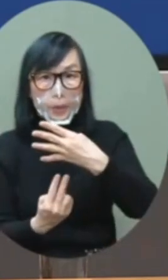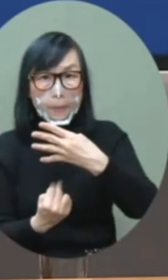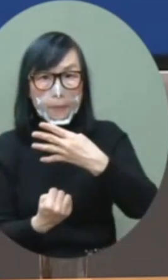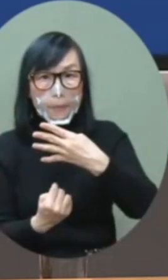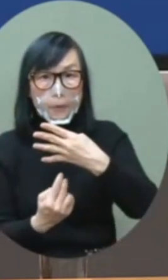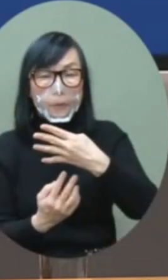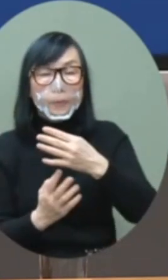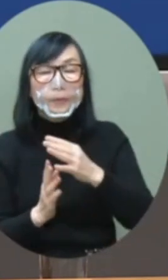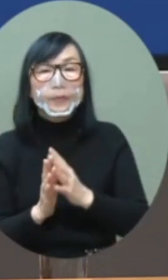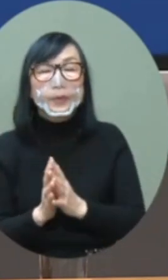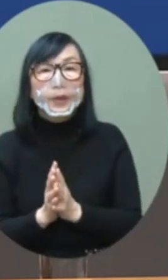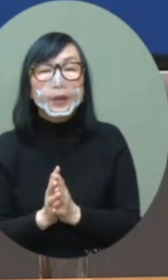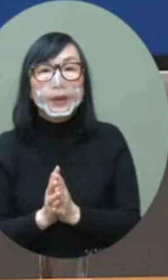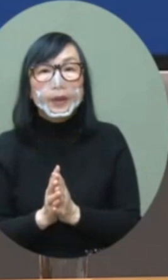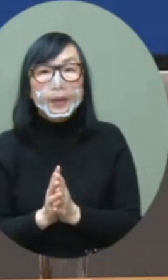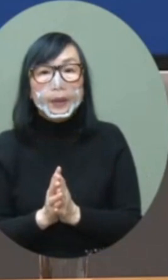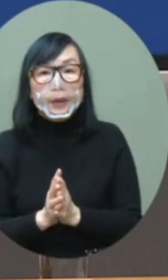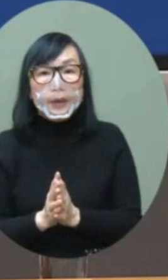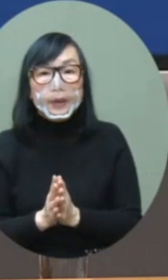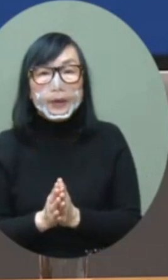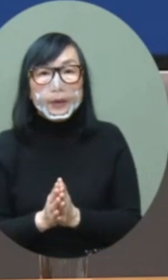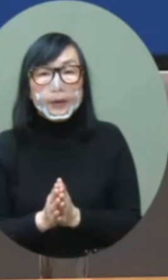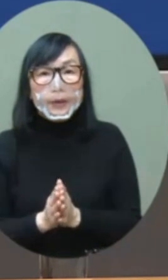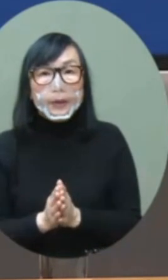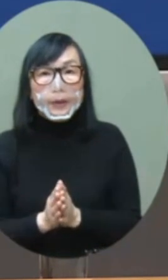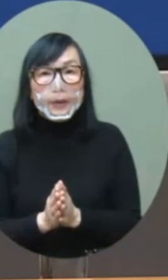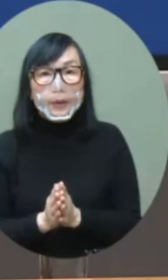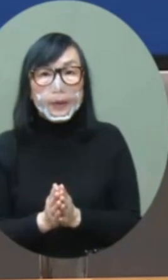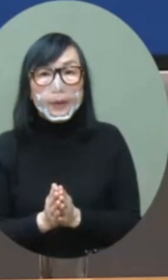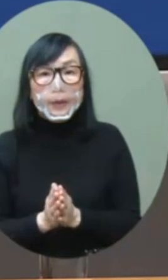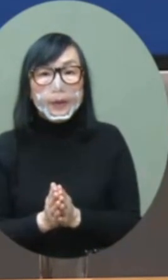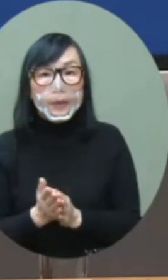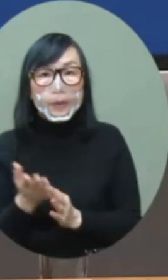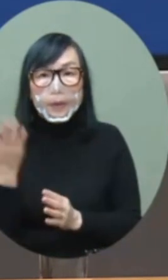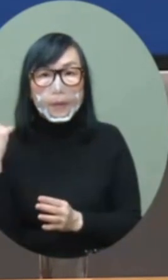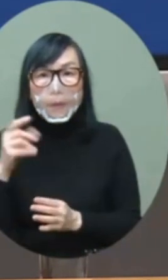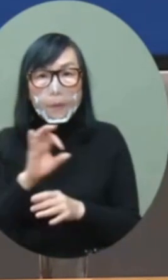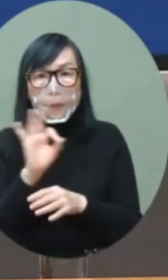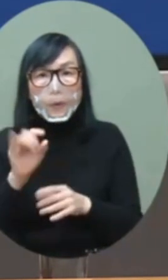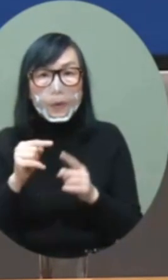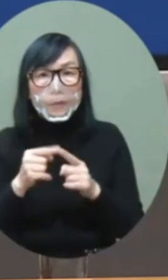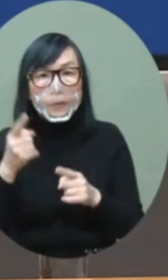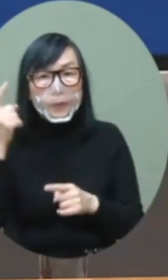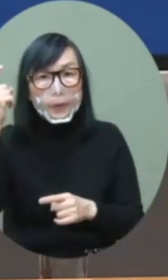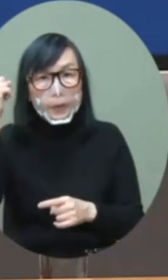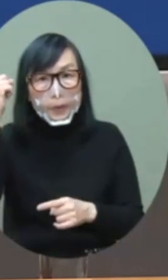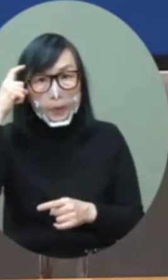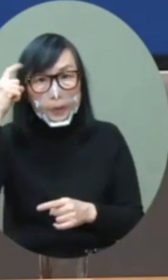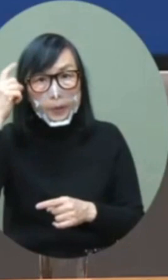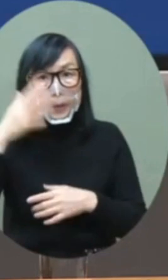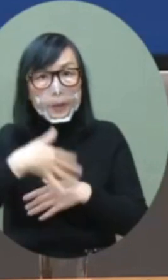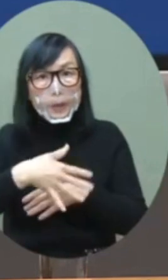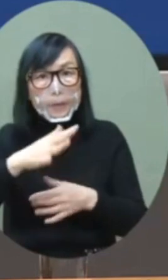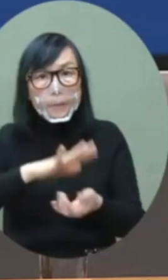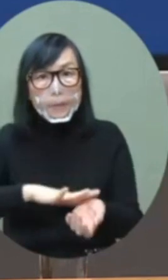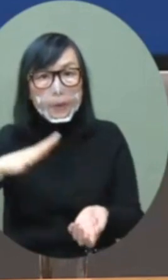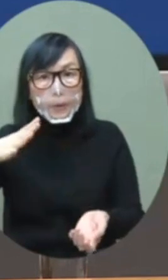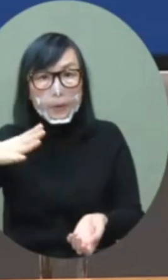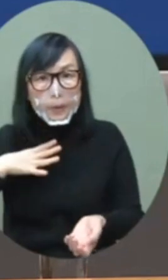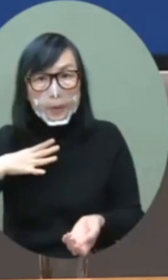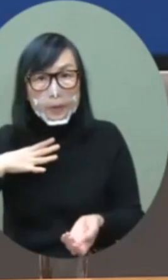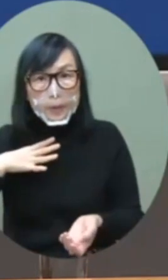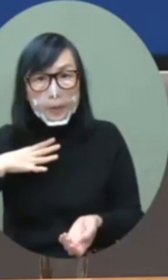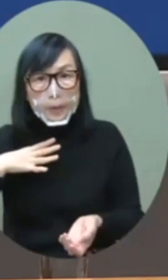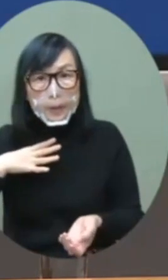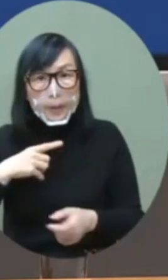in time that this very unprecedented, fierce fifth wave will subside within a short period. But having gone